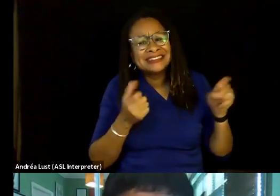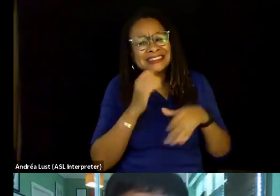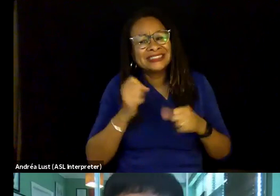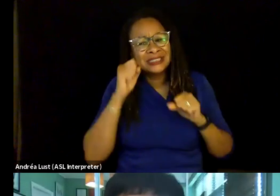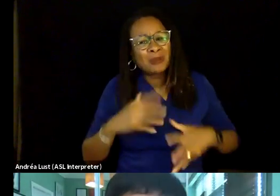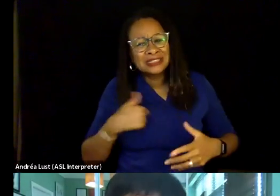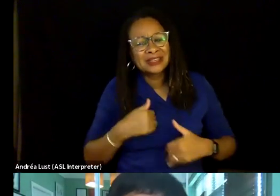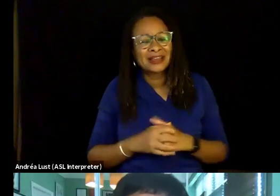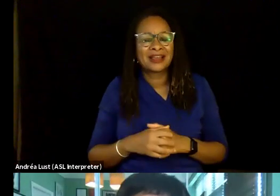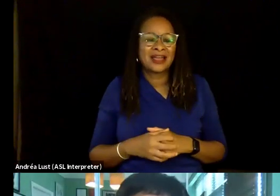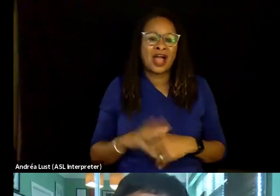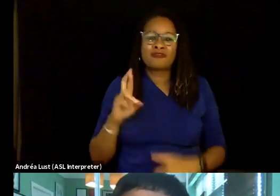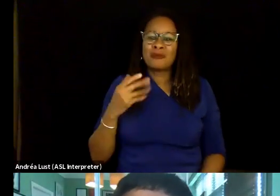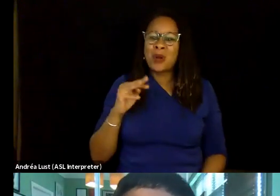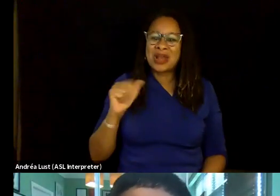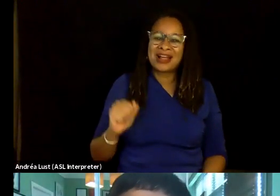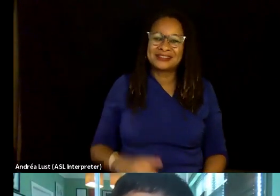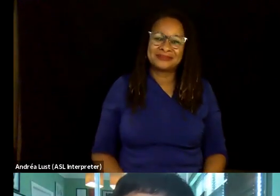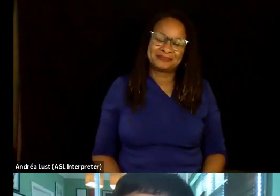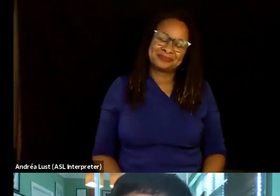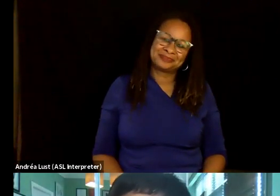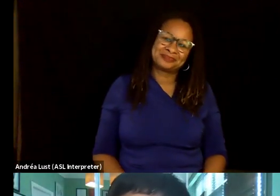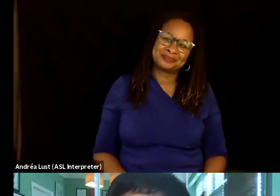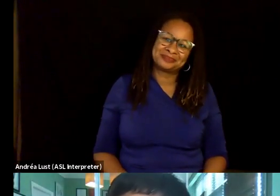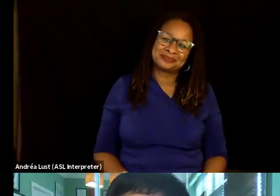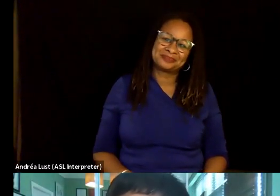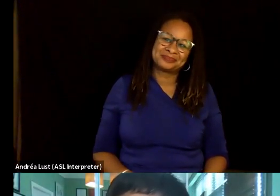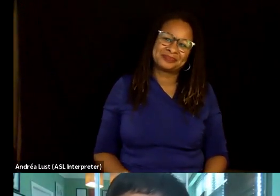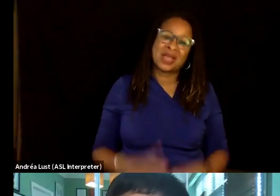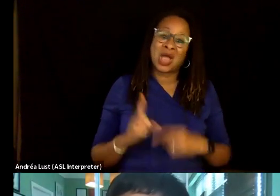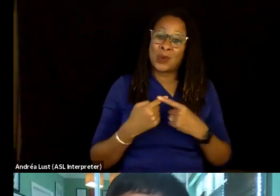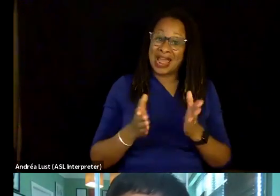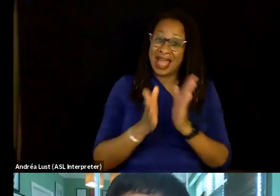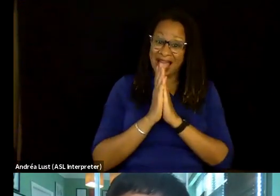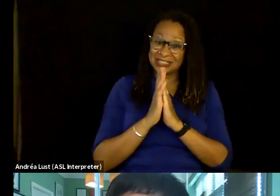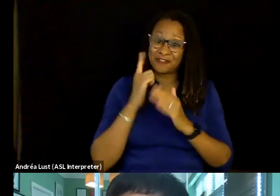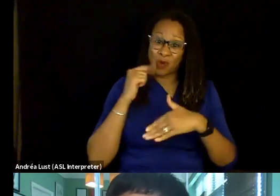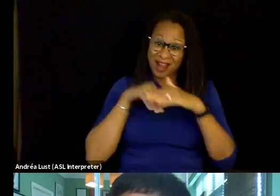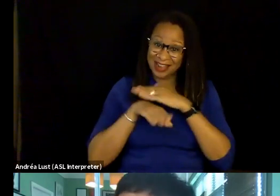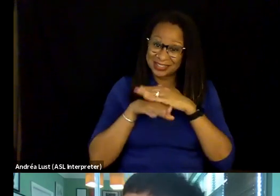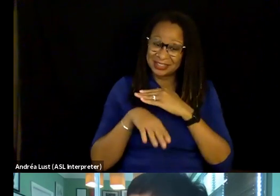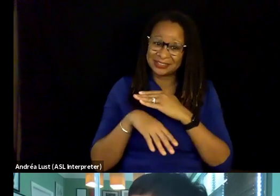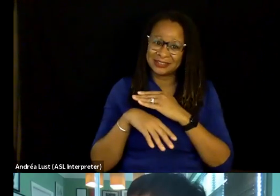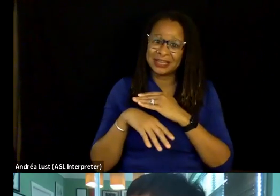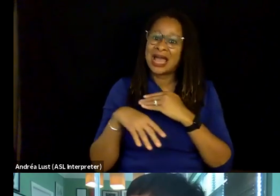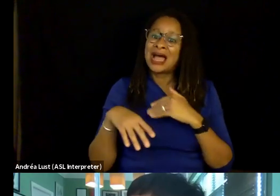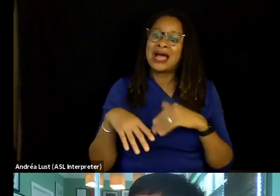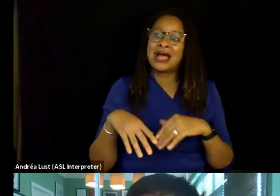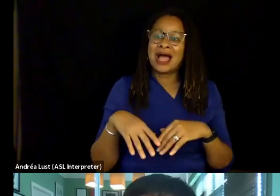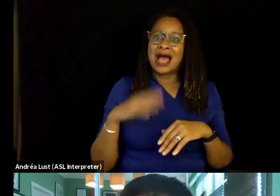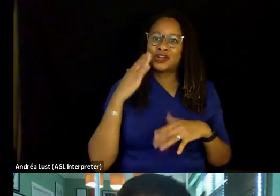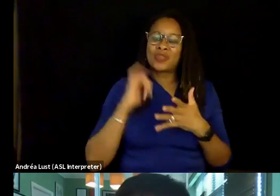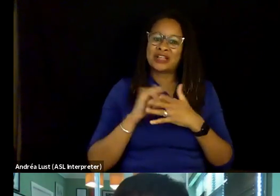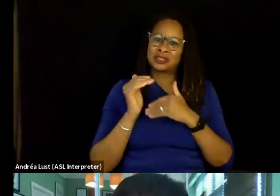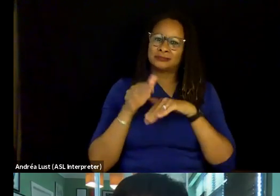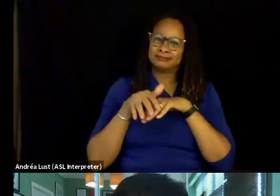fact, I don't think you, you know, when I ask for access, I don't really ask for, it's gradual. I know it's gradual